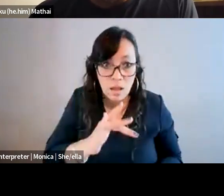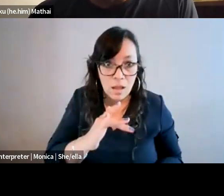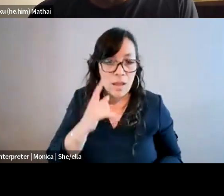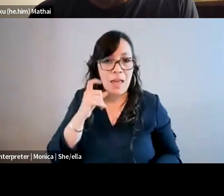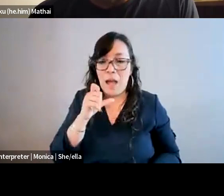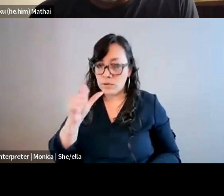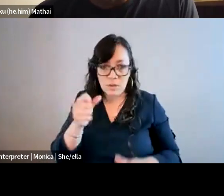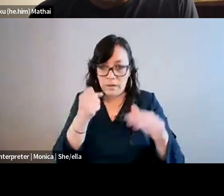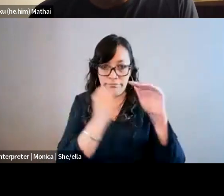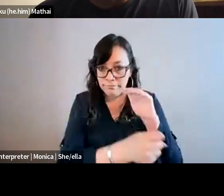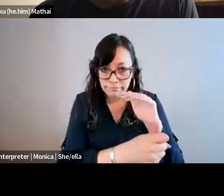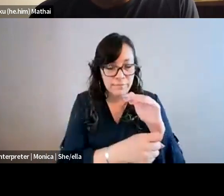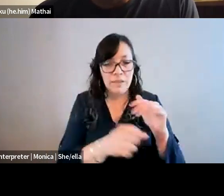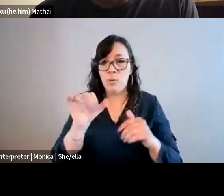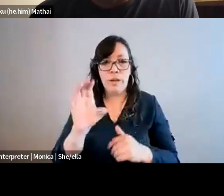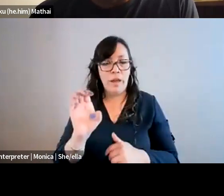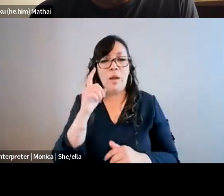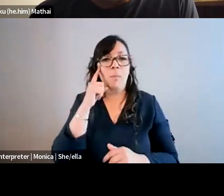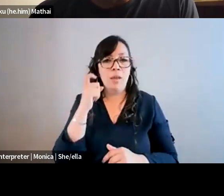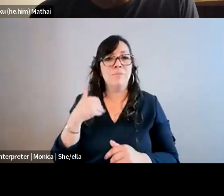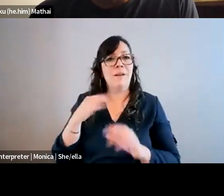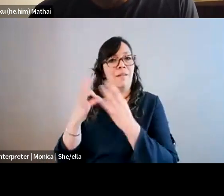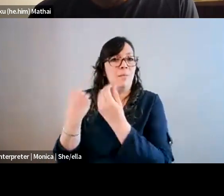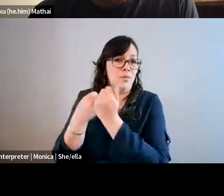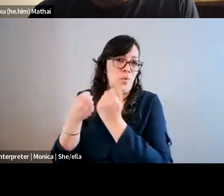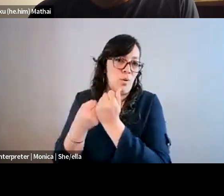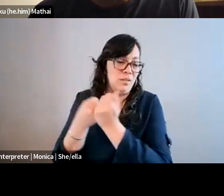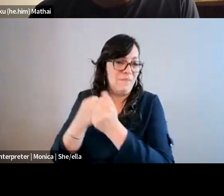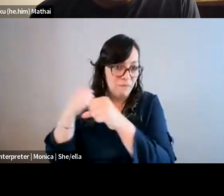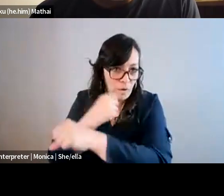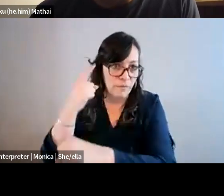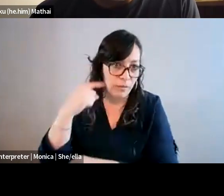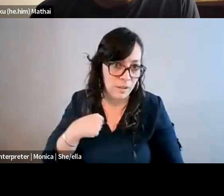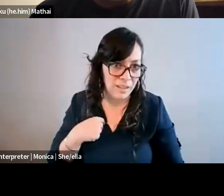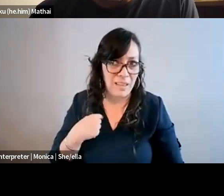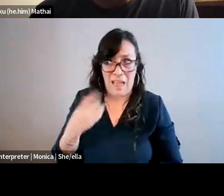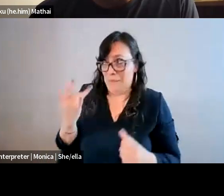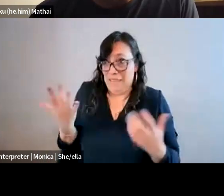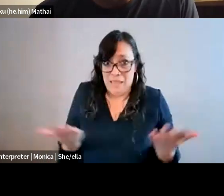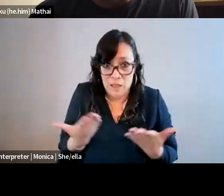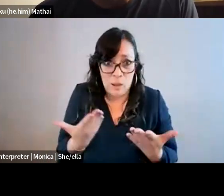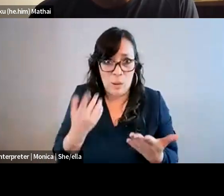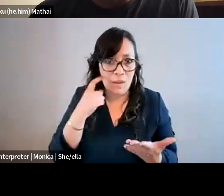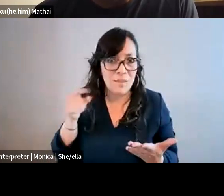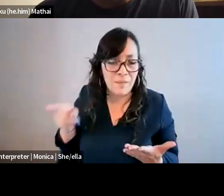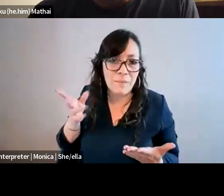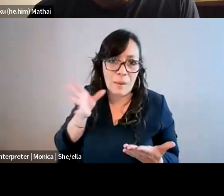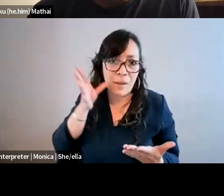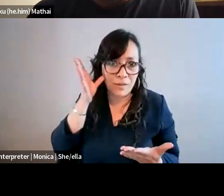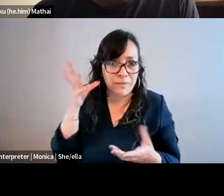have been forced into care because of my family supports, and only stand here with you because of that, I